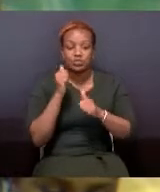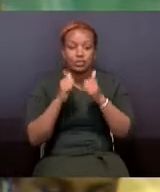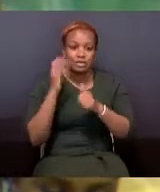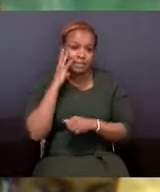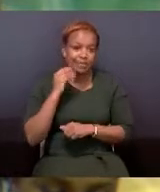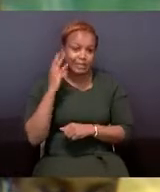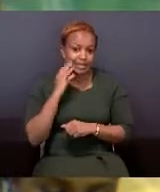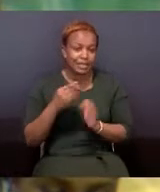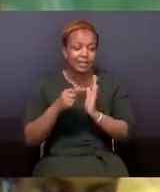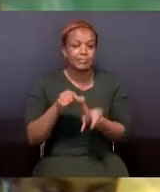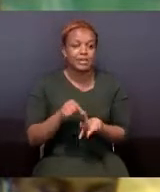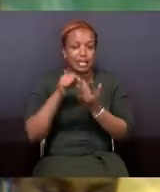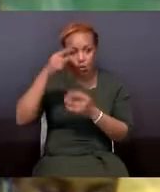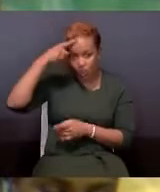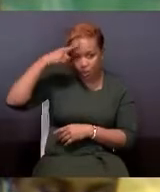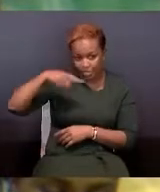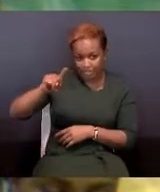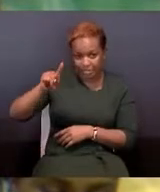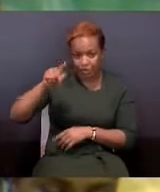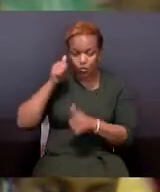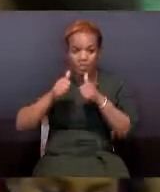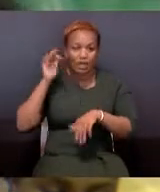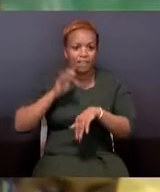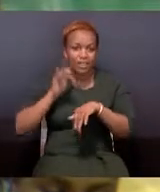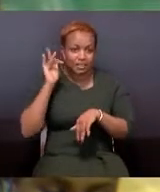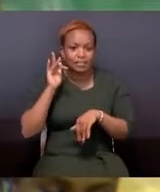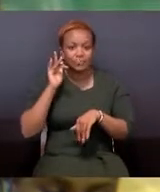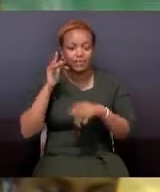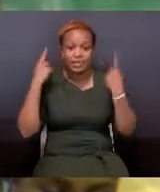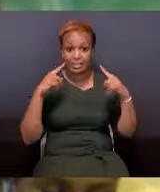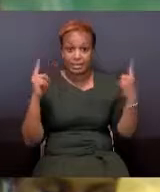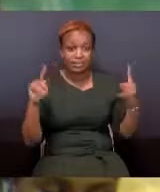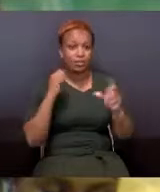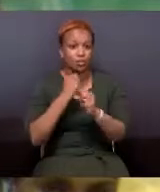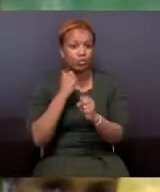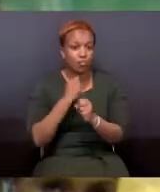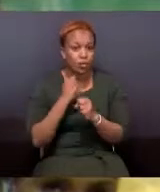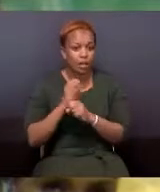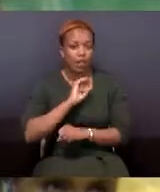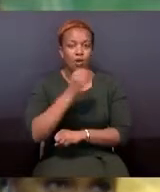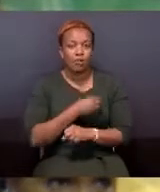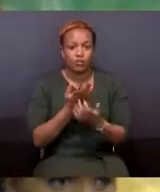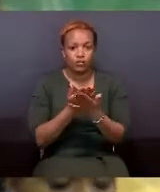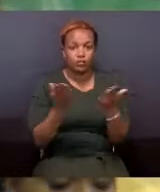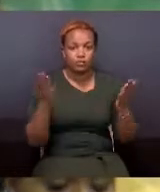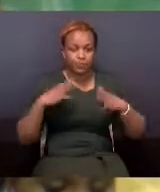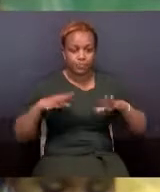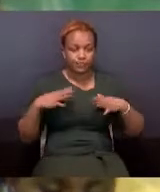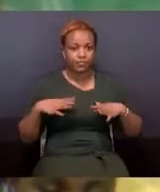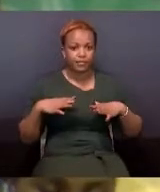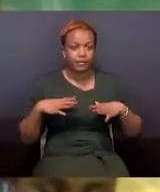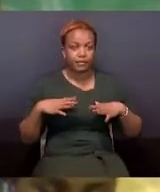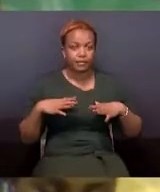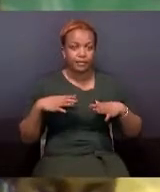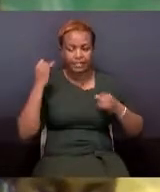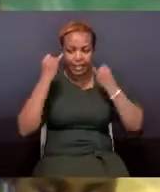policies, especially programs as well, affect the productivity and the progression of these kinds of think tanks and